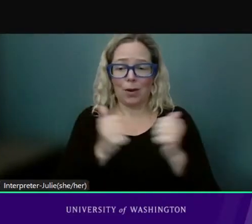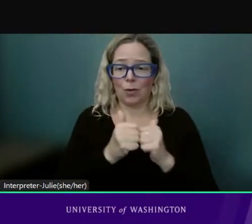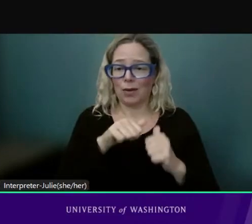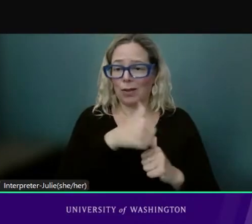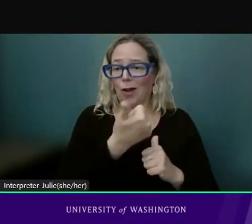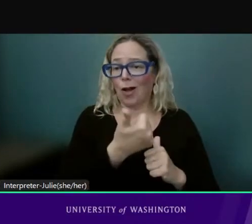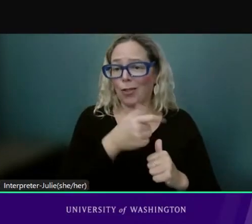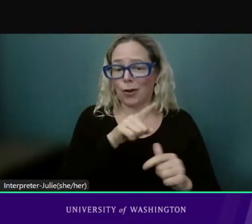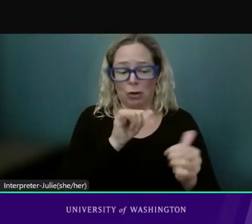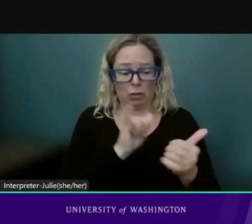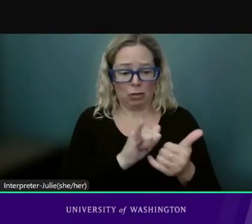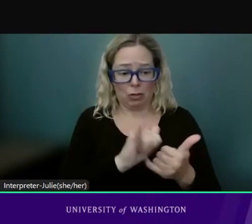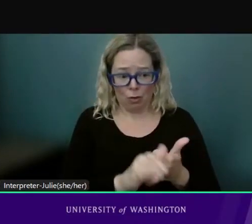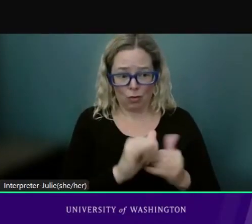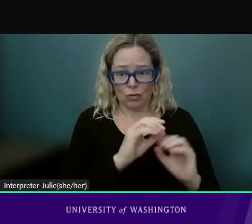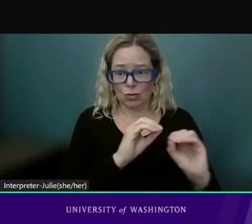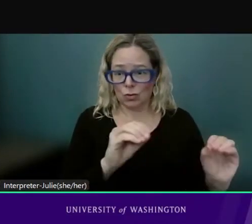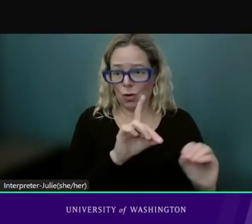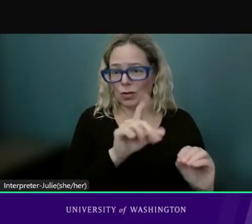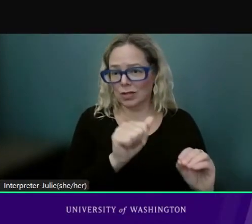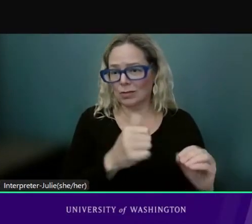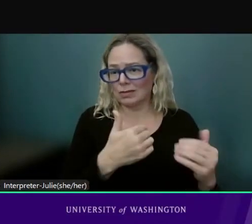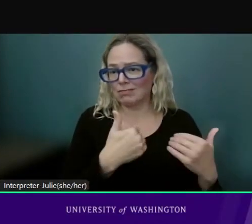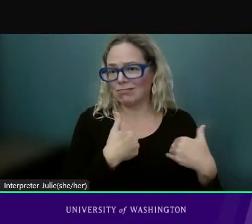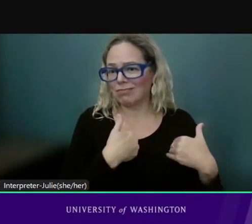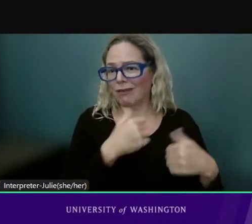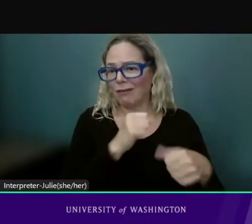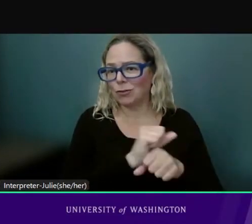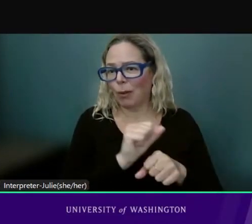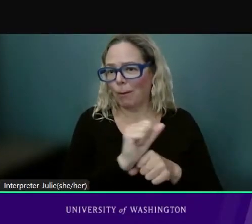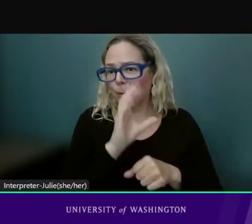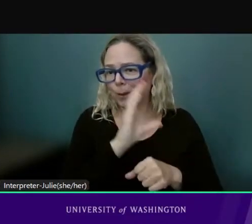2.1% among those without disabilities. While